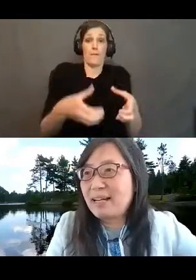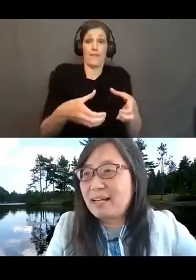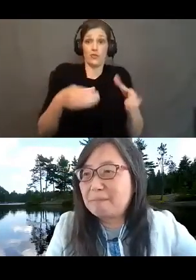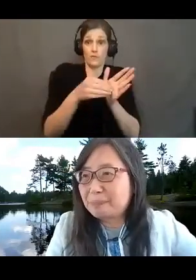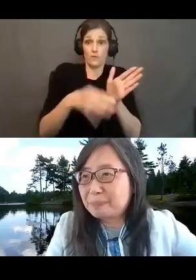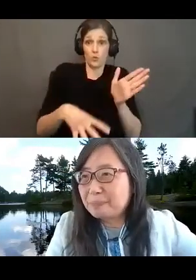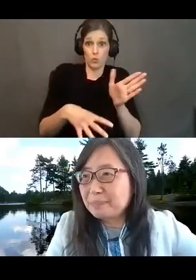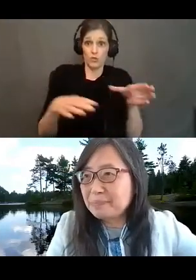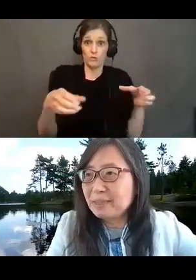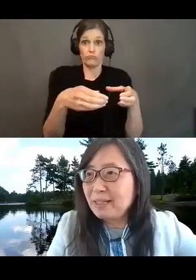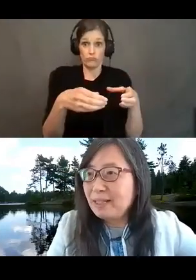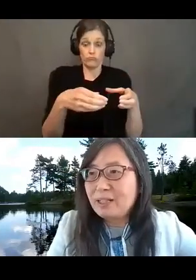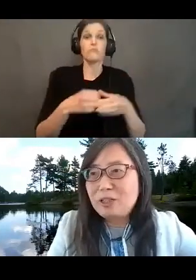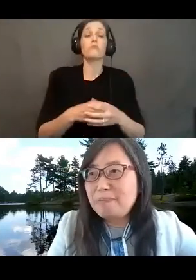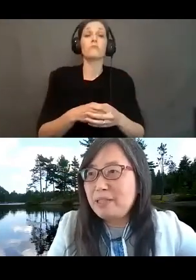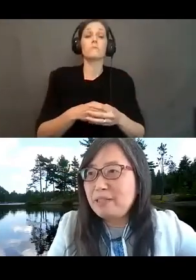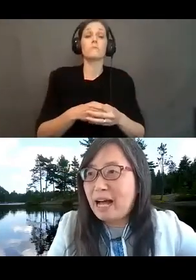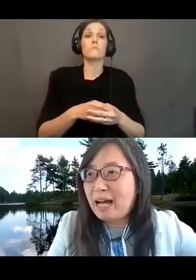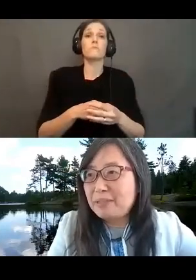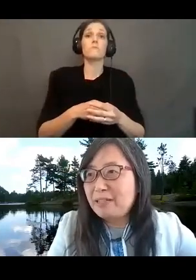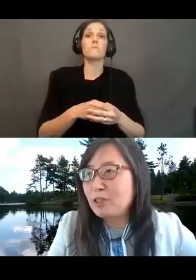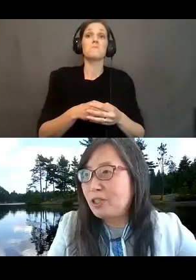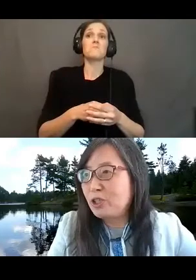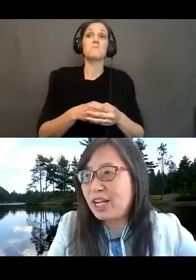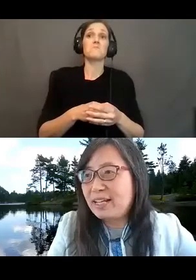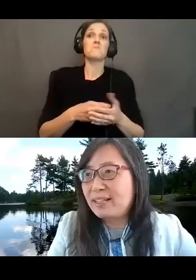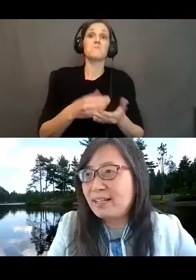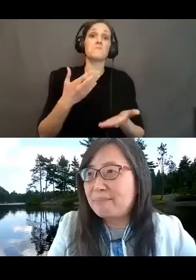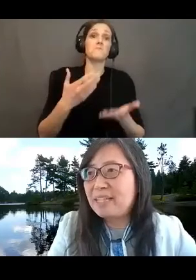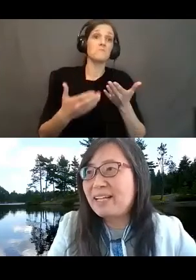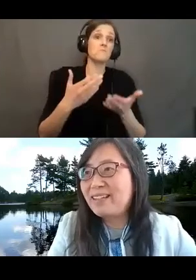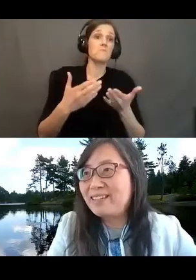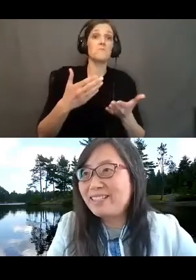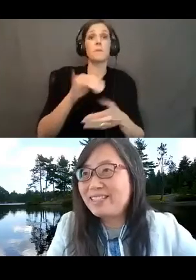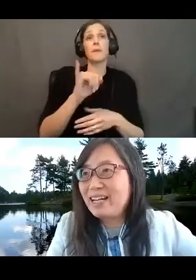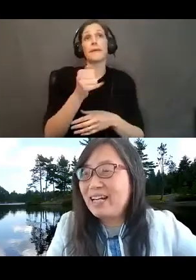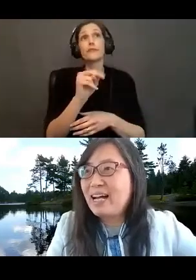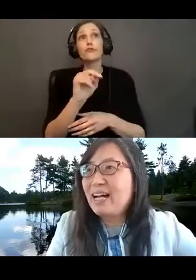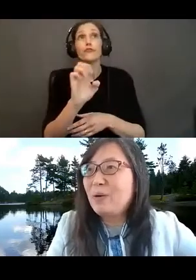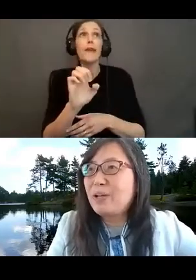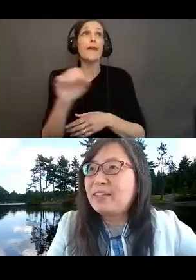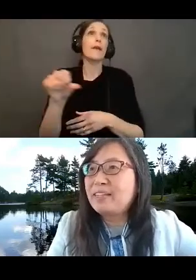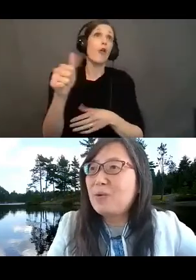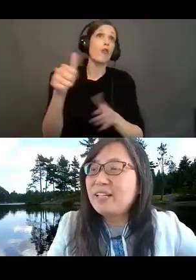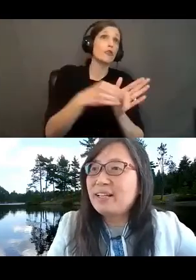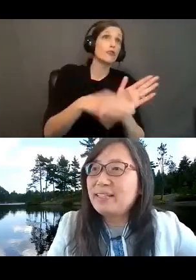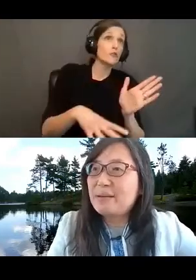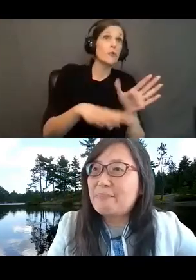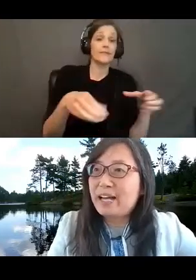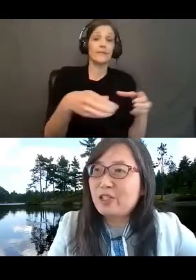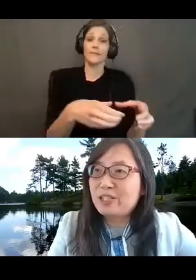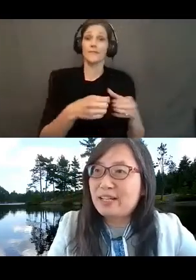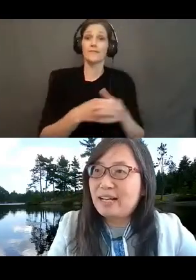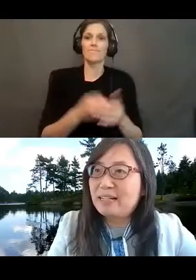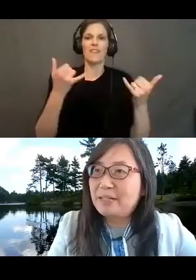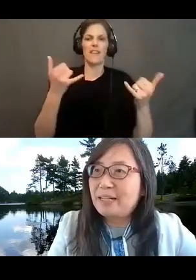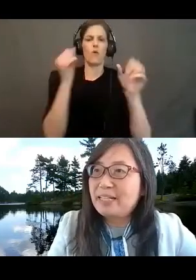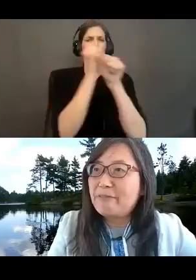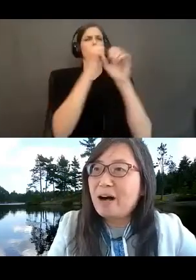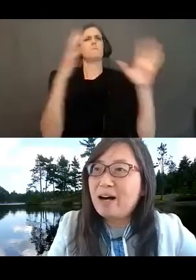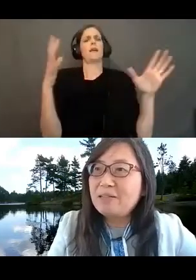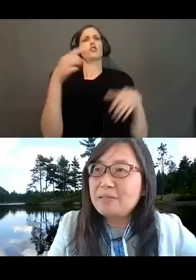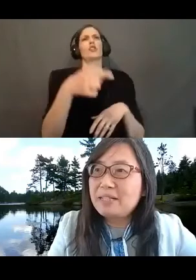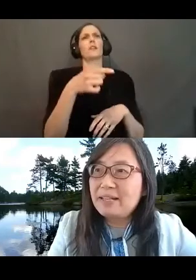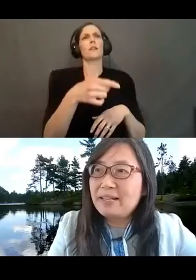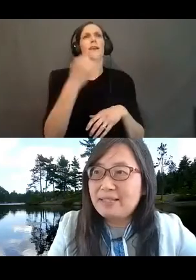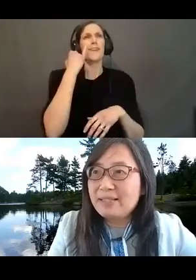students, it could be Tommy, it could be Jane, and then many others. Now we can imagine if